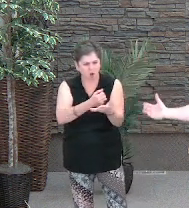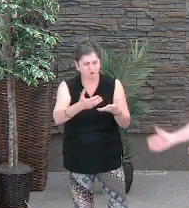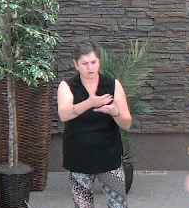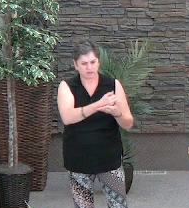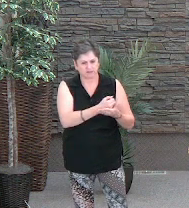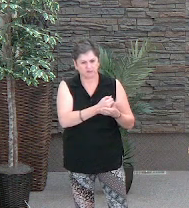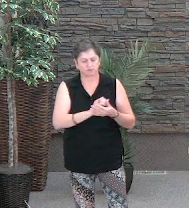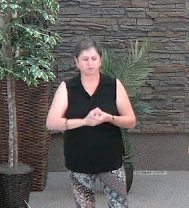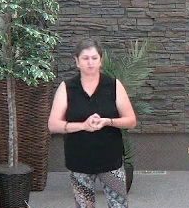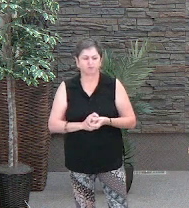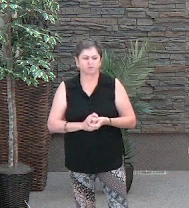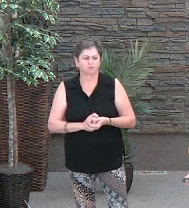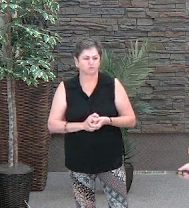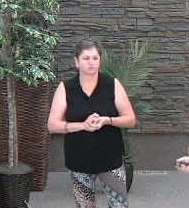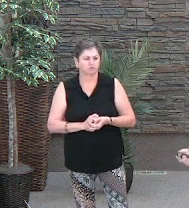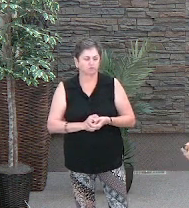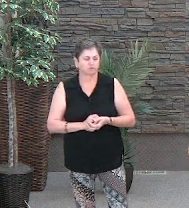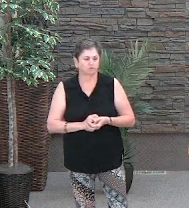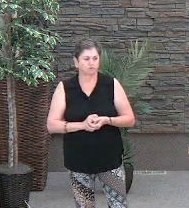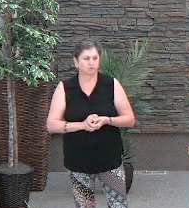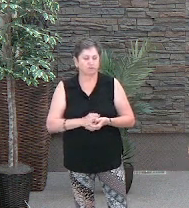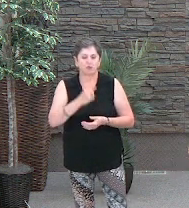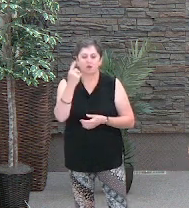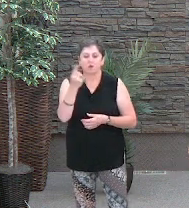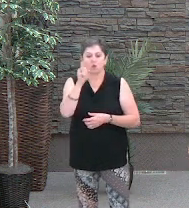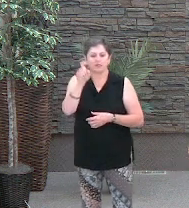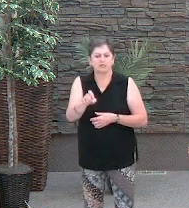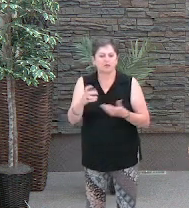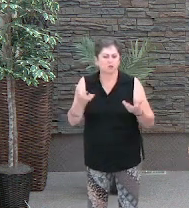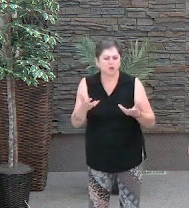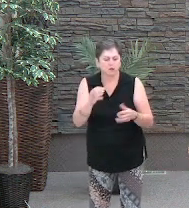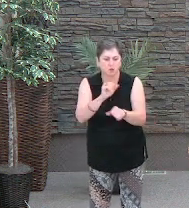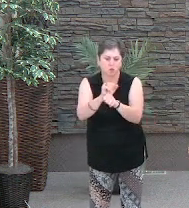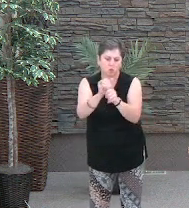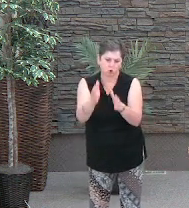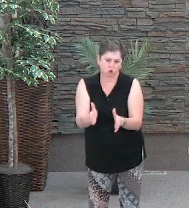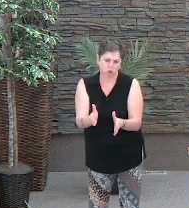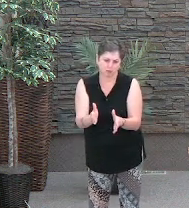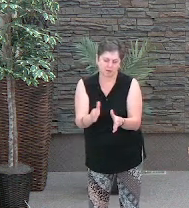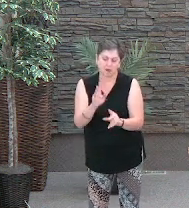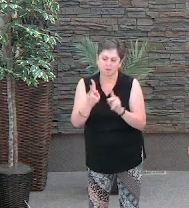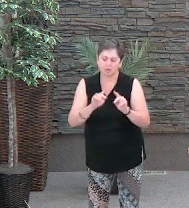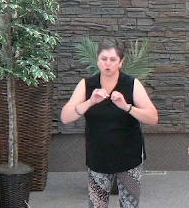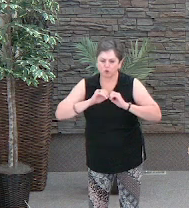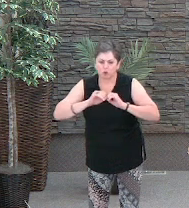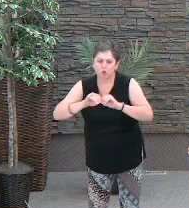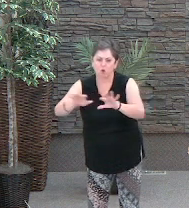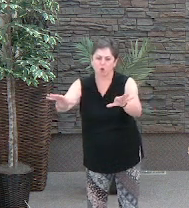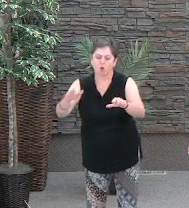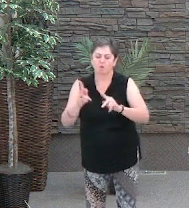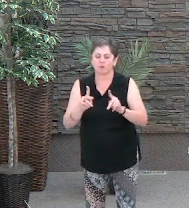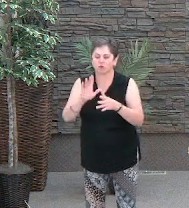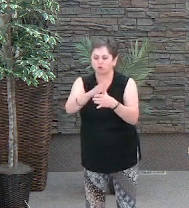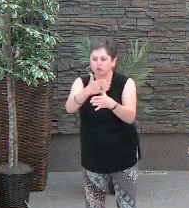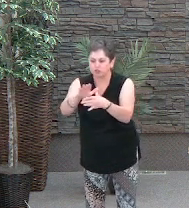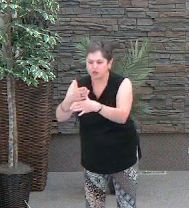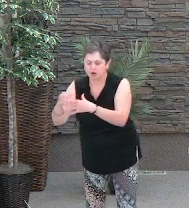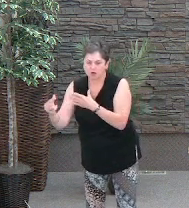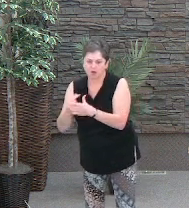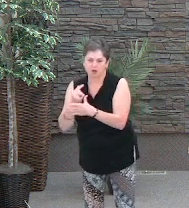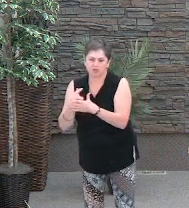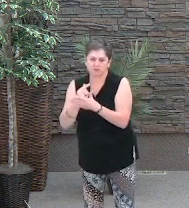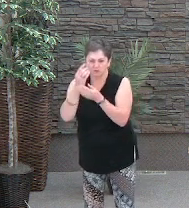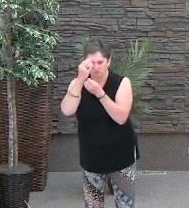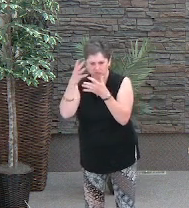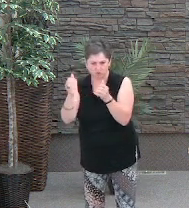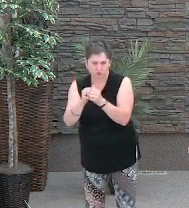All around them. The only need was for workers. people to go out, people to share the gospel